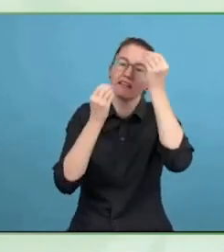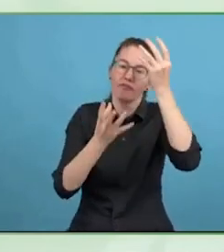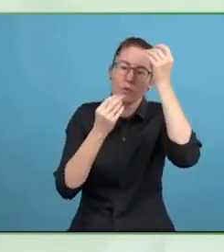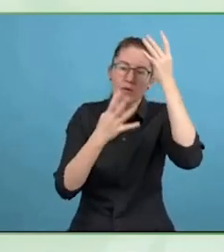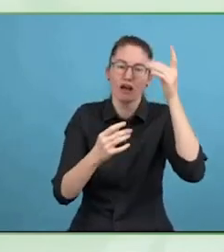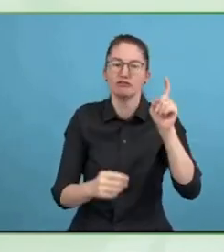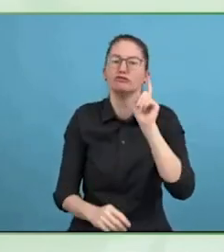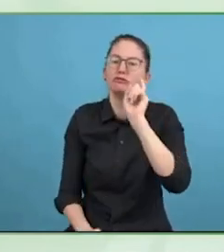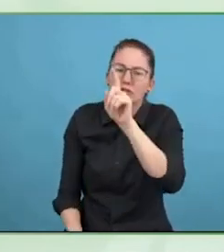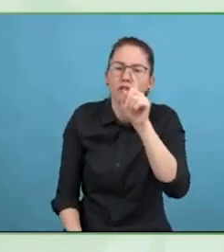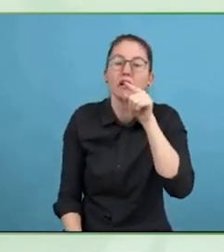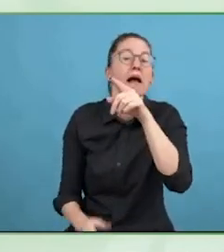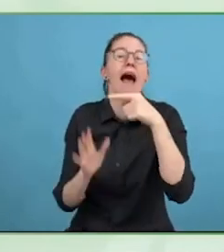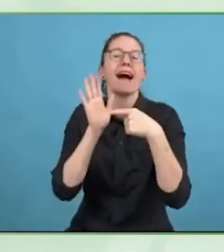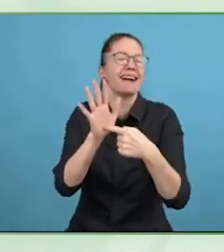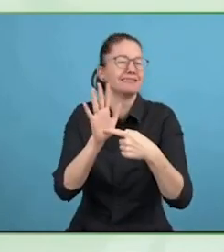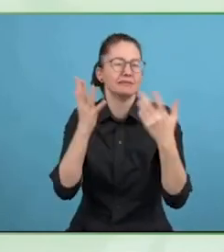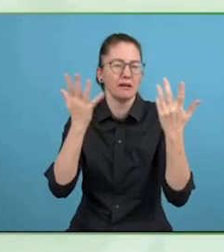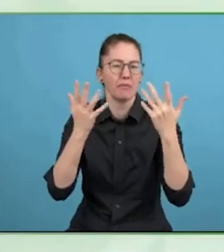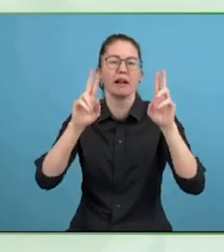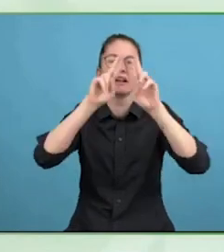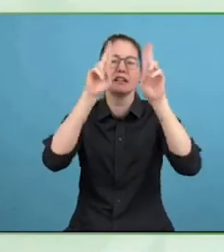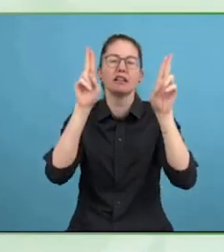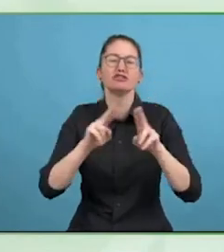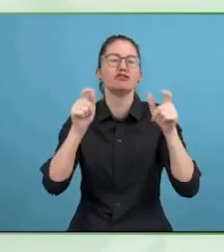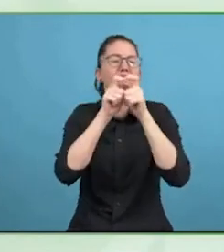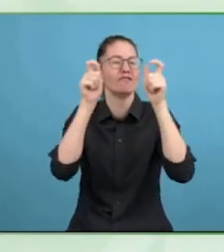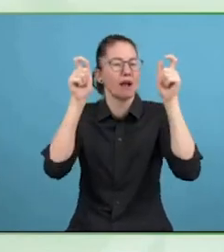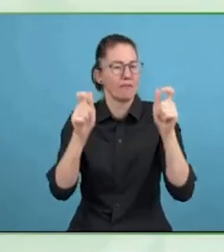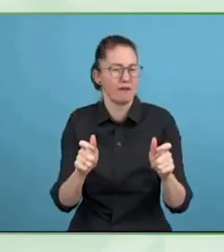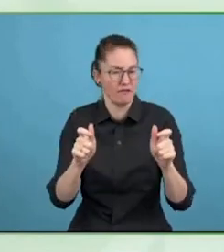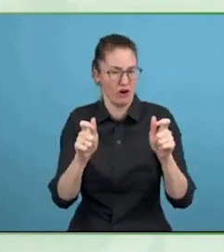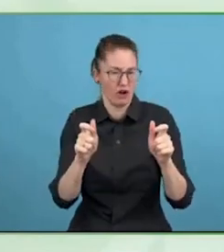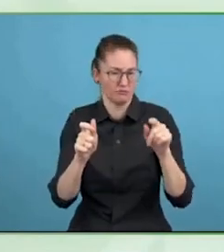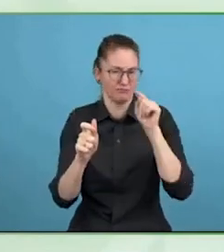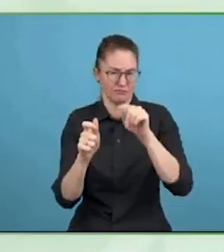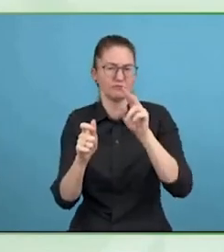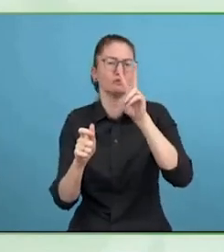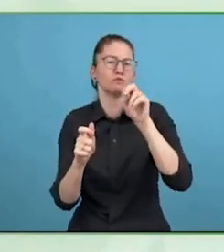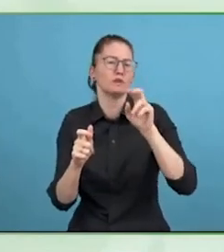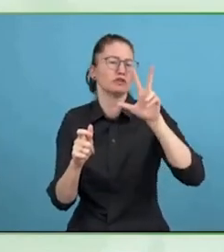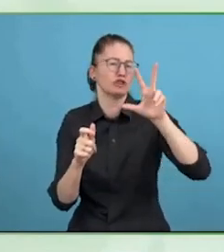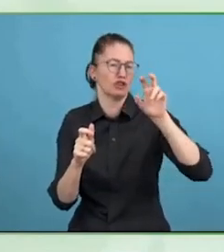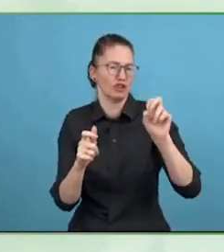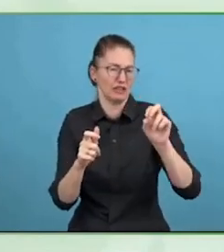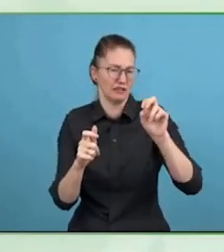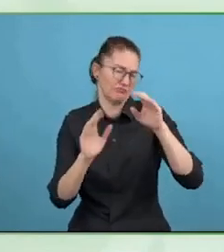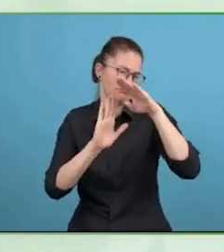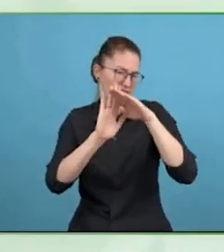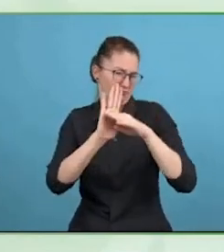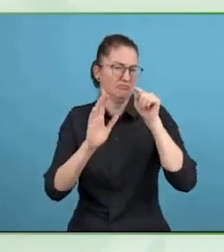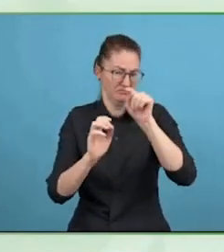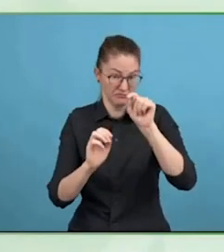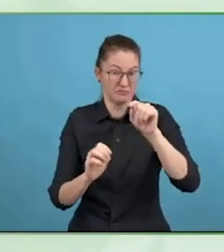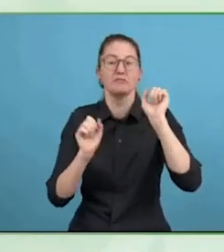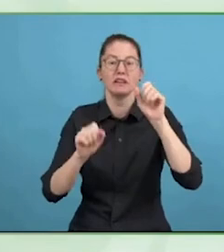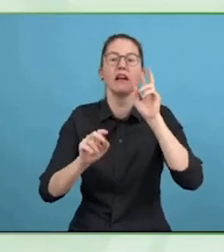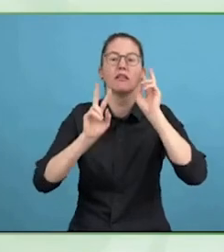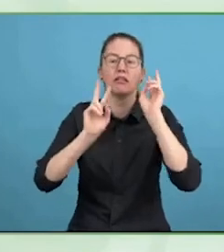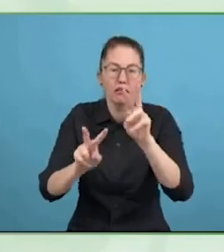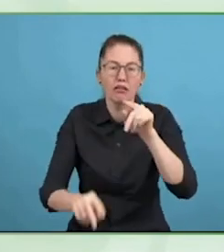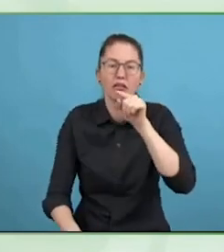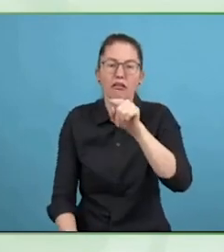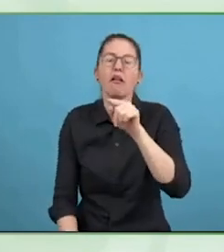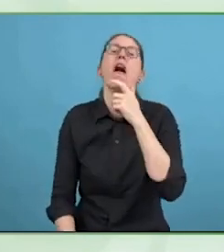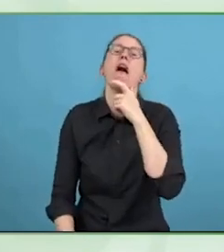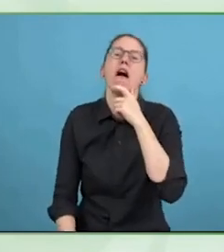partners? So we provide, for example, an OPD database where people can find organizations in their region